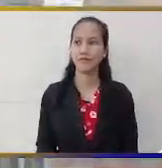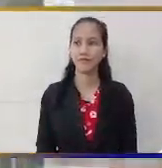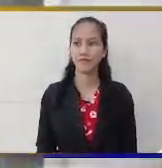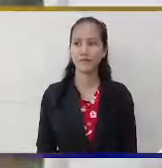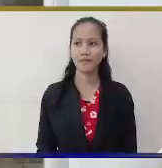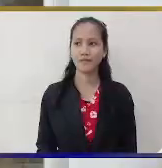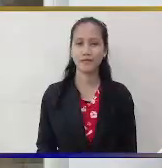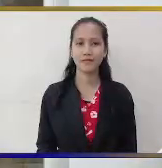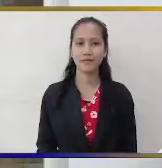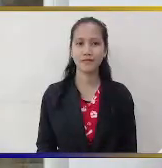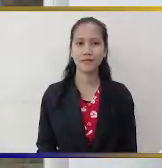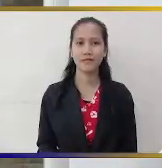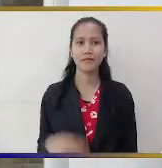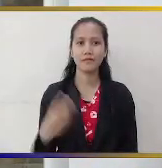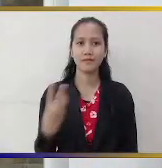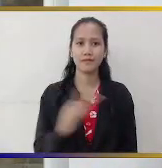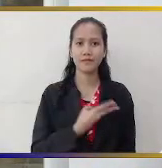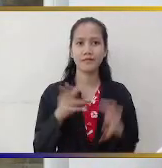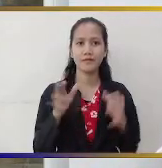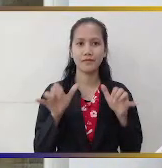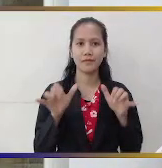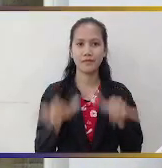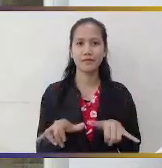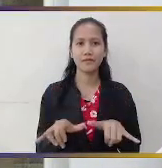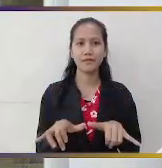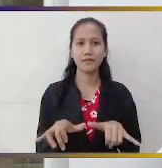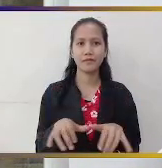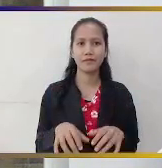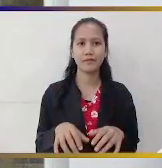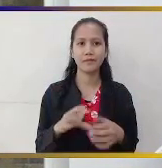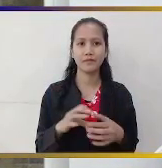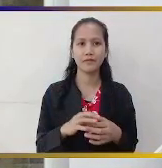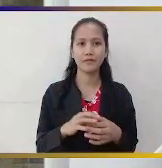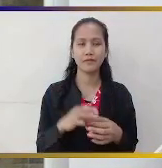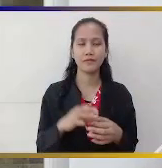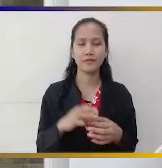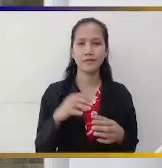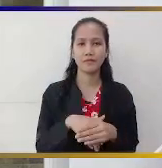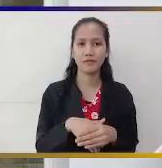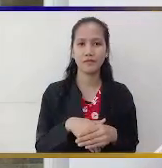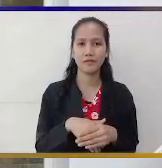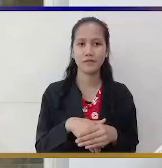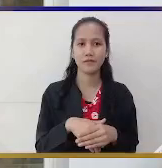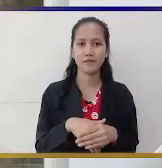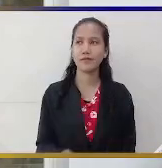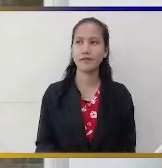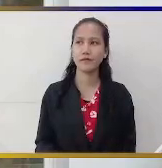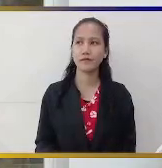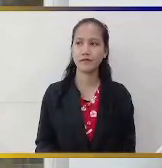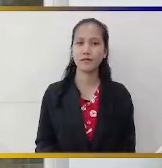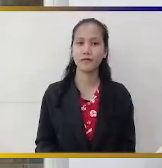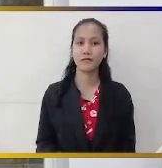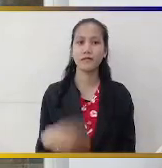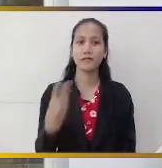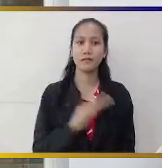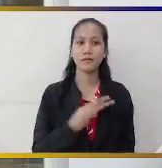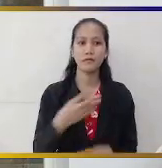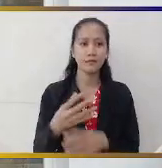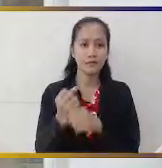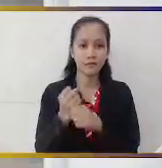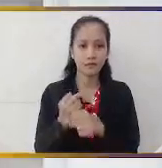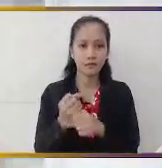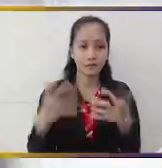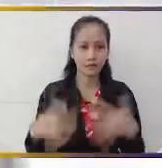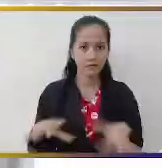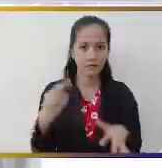We still reap in proportion to what we sow. We reap after we sow. Oh, God, you give